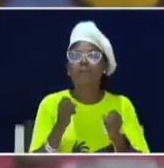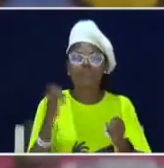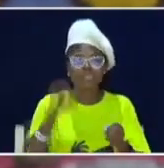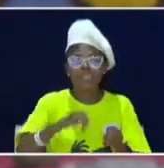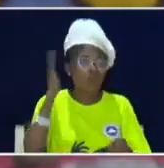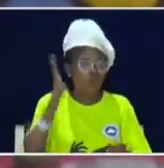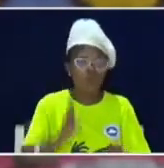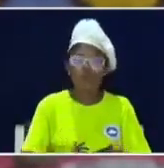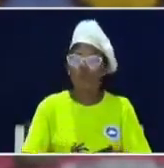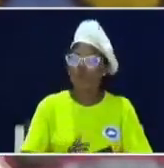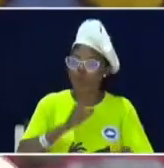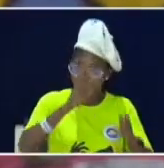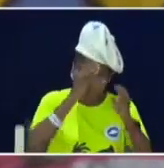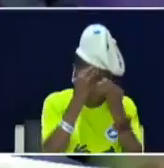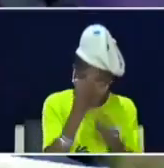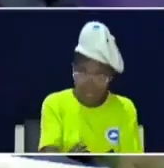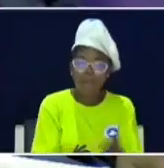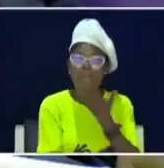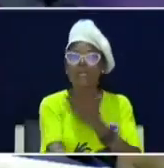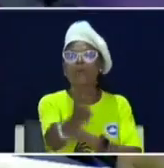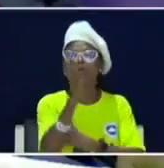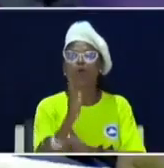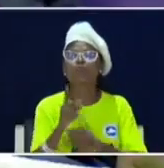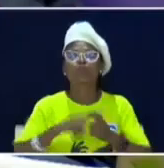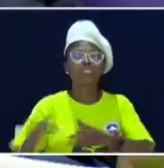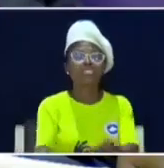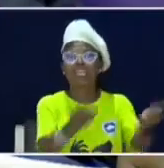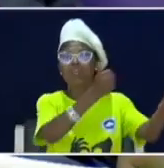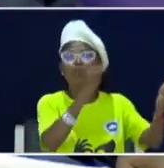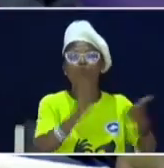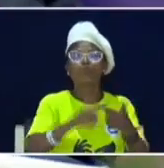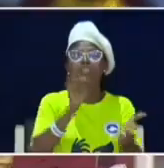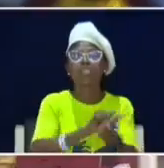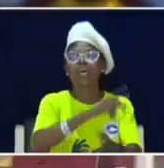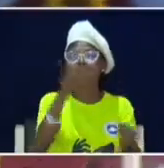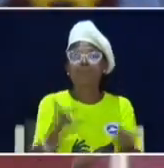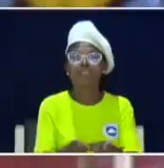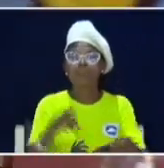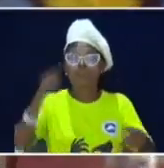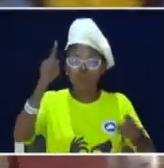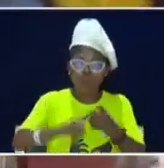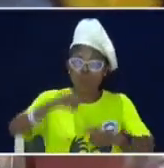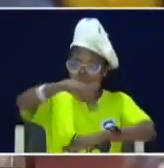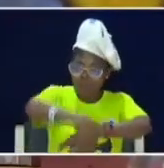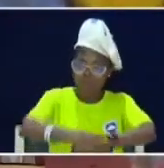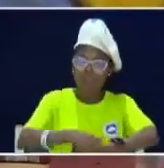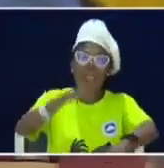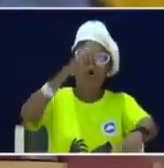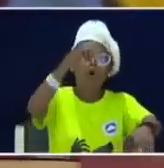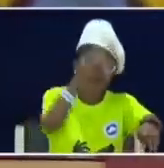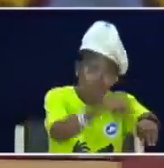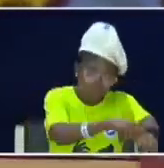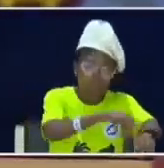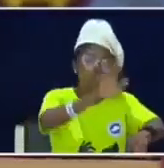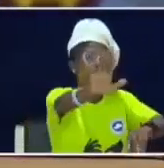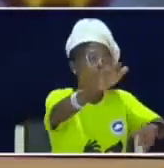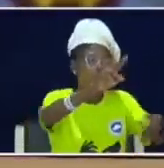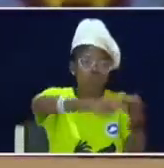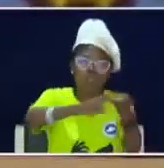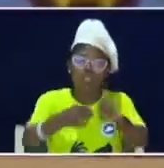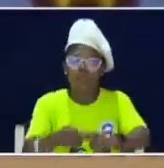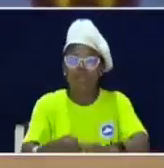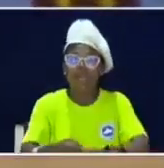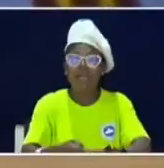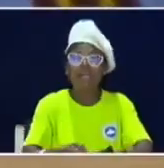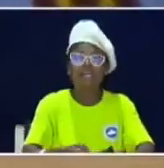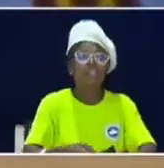will crumble. May God take you to that place tonight. If you are the one I'm talking to, touch your neighbor. Let your neighbor know you are falling. I say, may